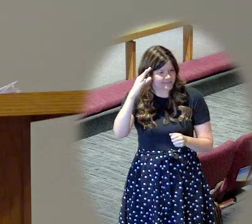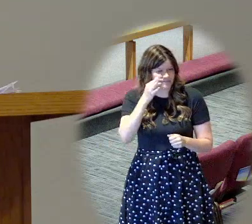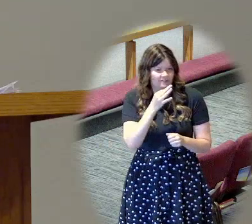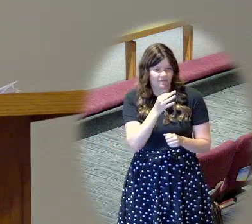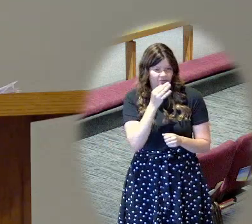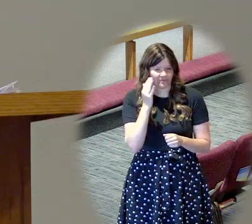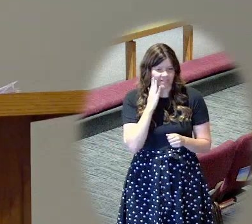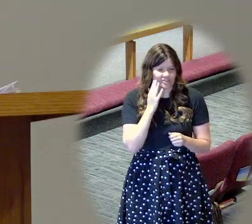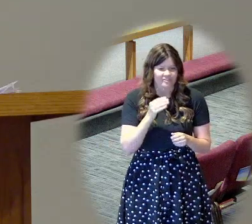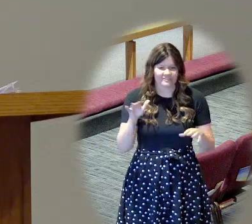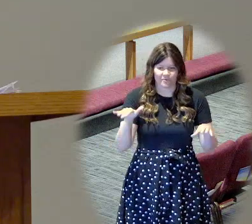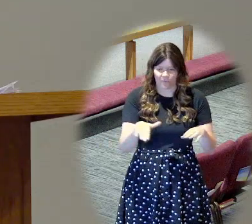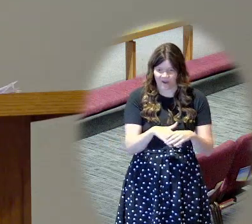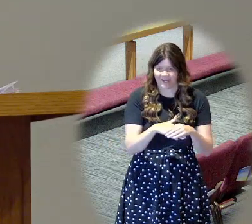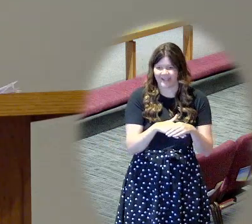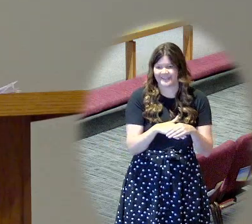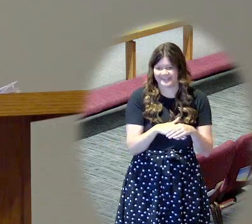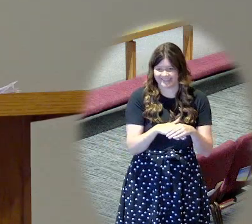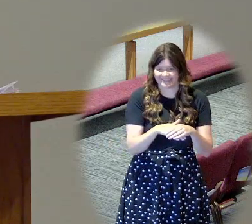and weddings.